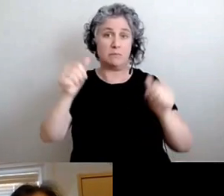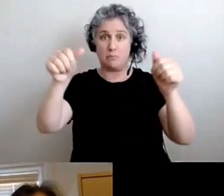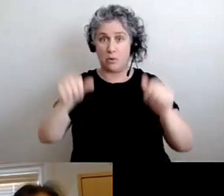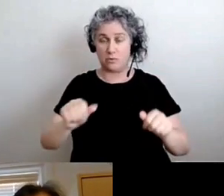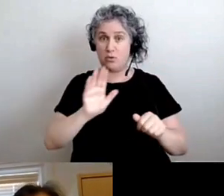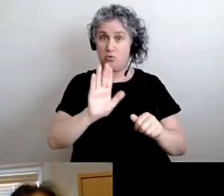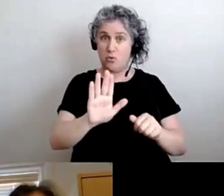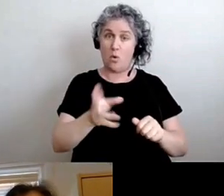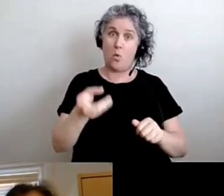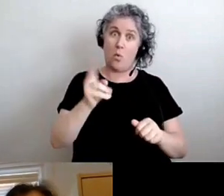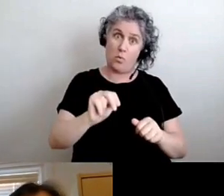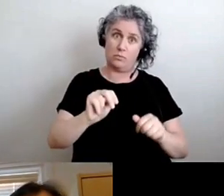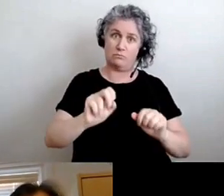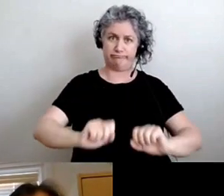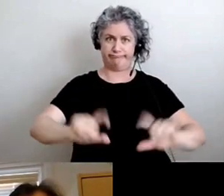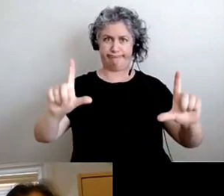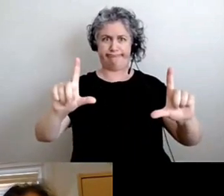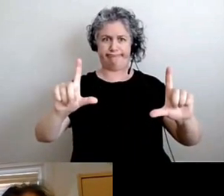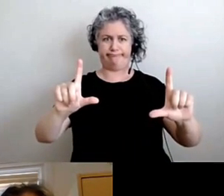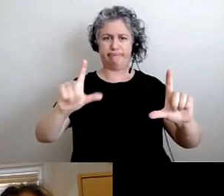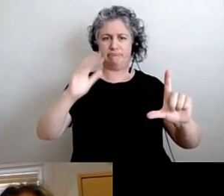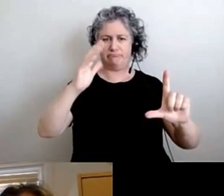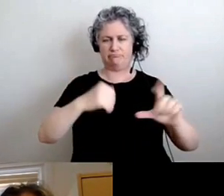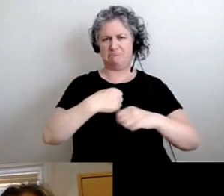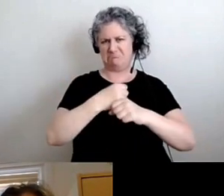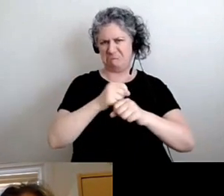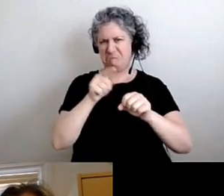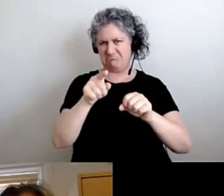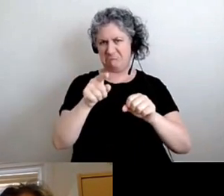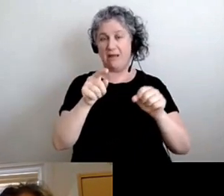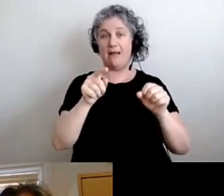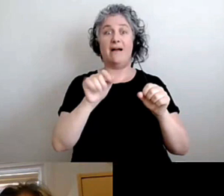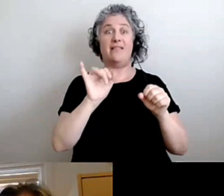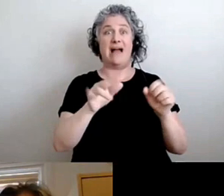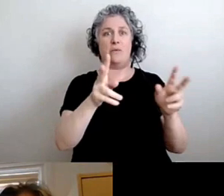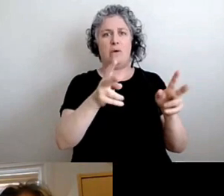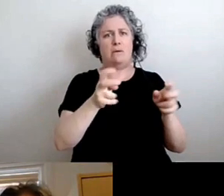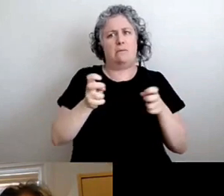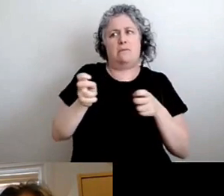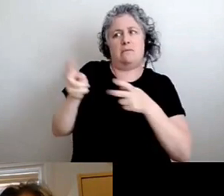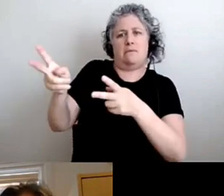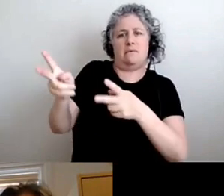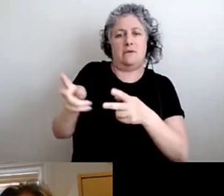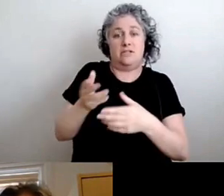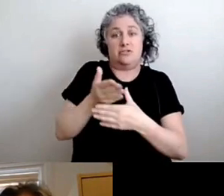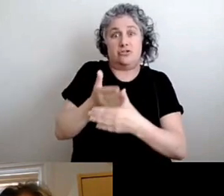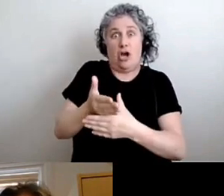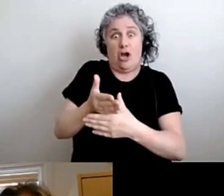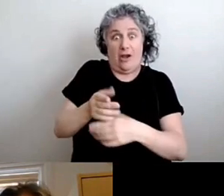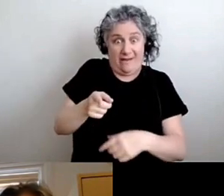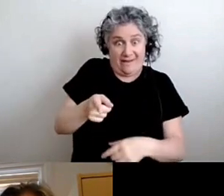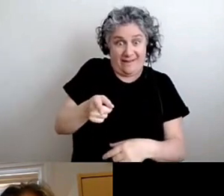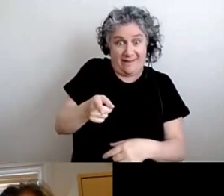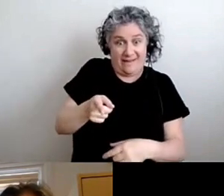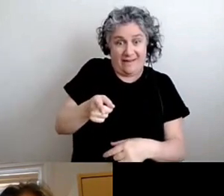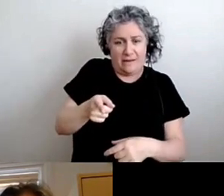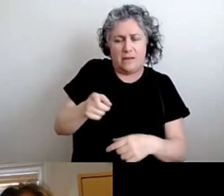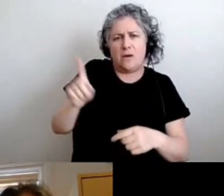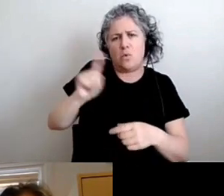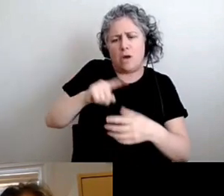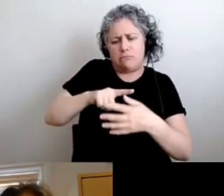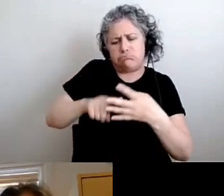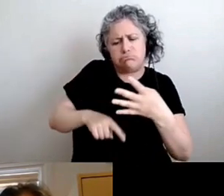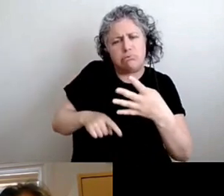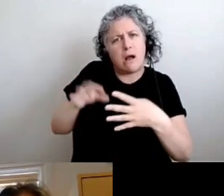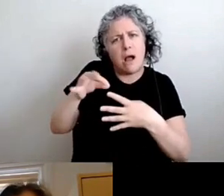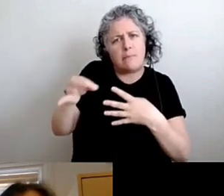own site, so here's a post we made. Here, when you hit the share, it says, where am I going to share